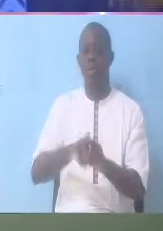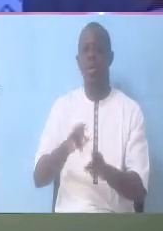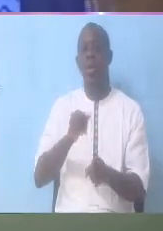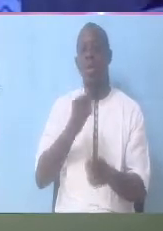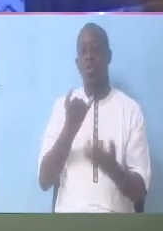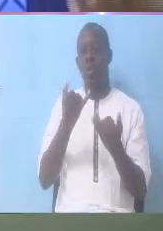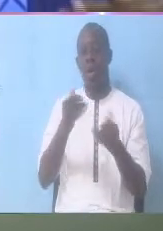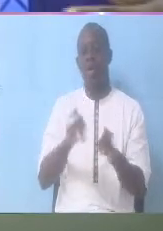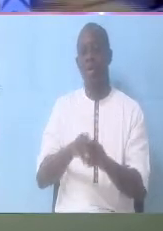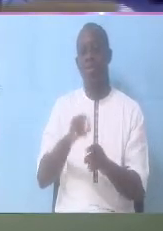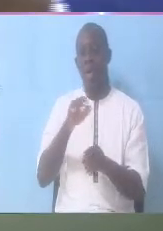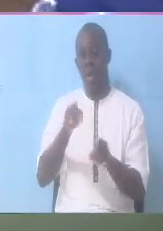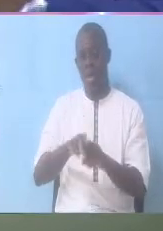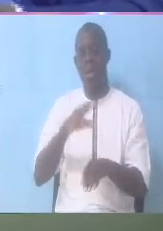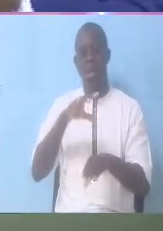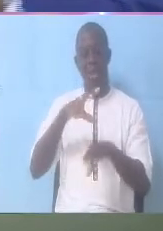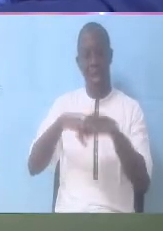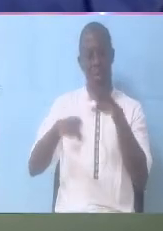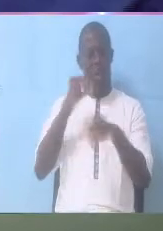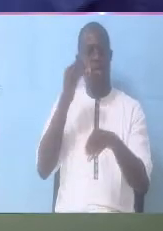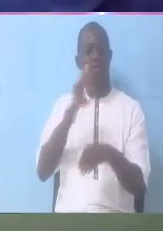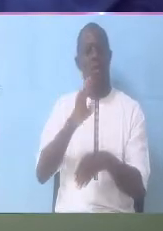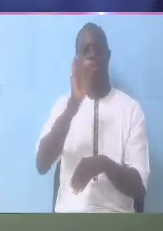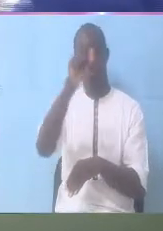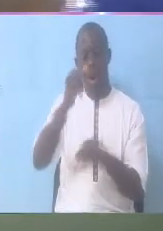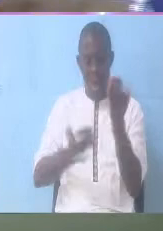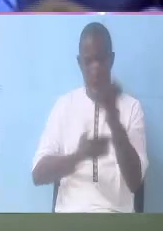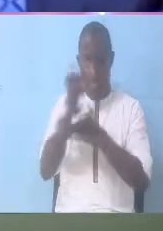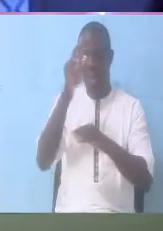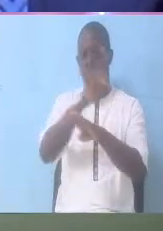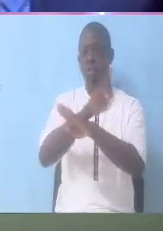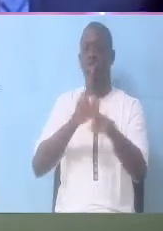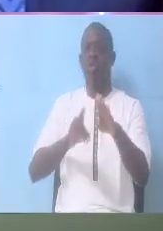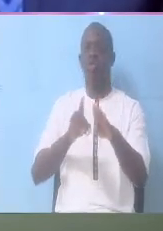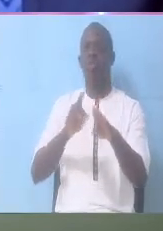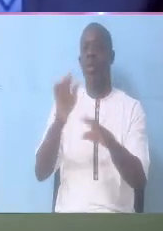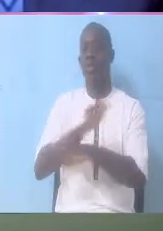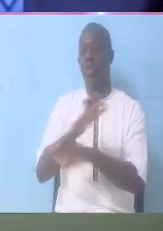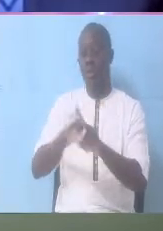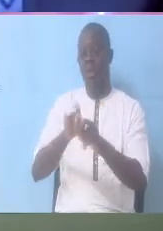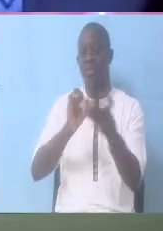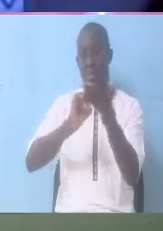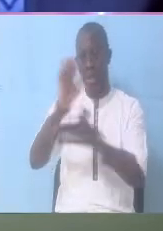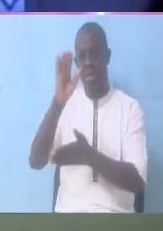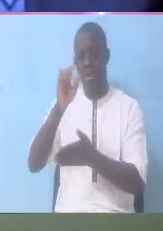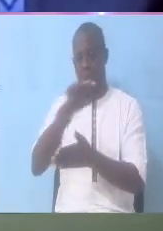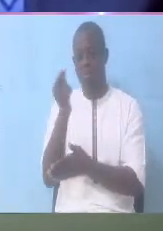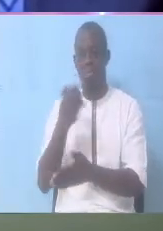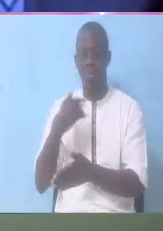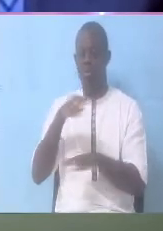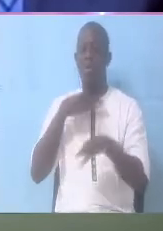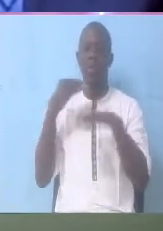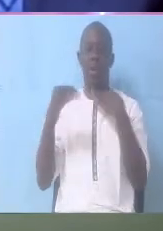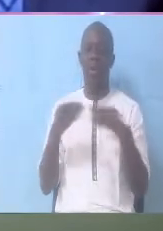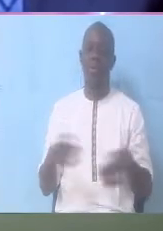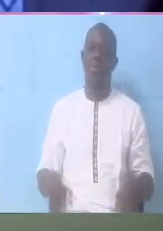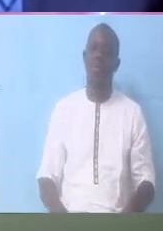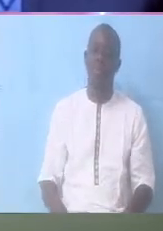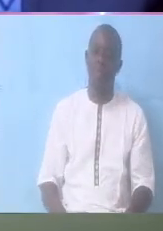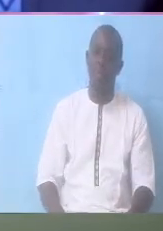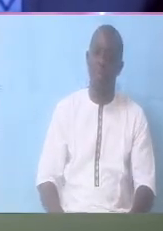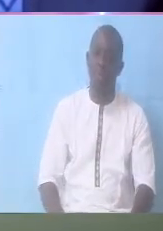from your earlier position that he ordered I will people killed. listen, sir. I make an